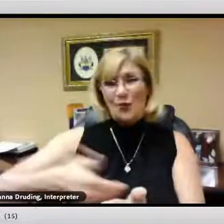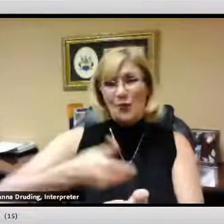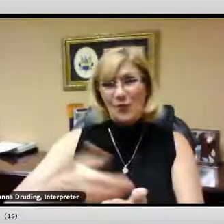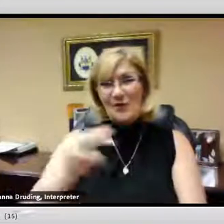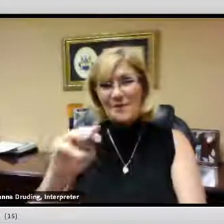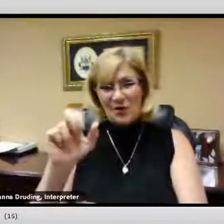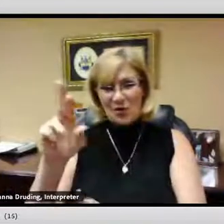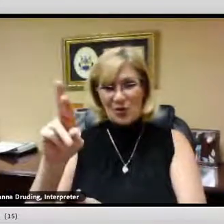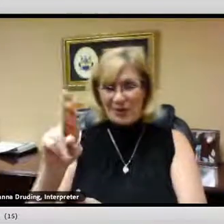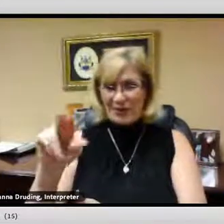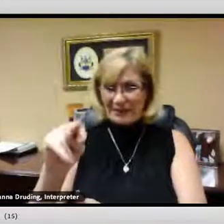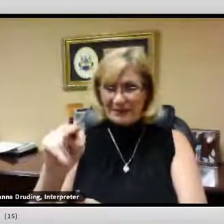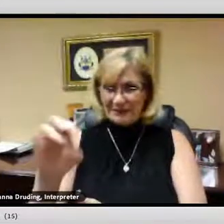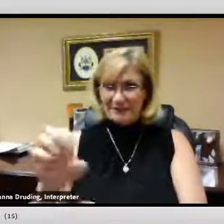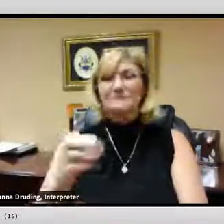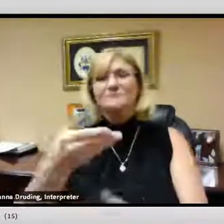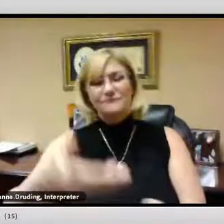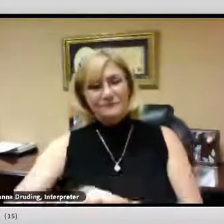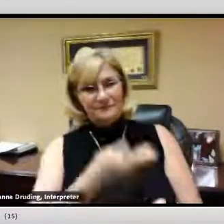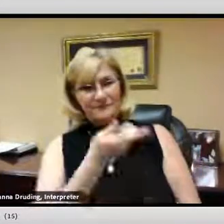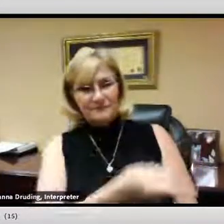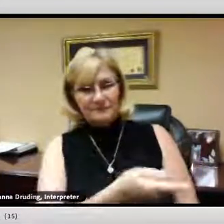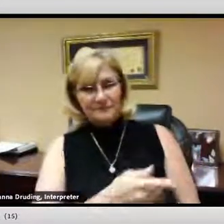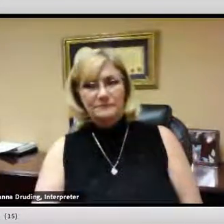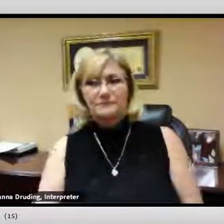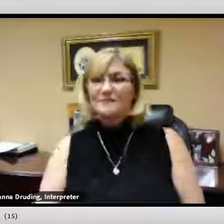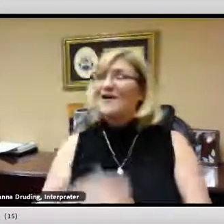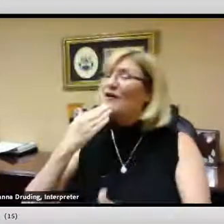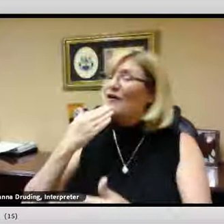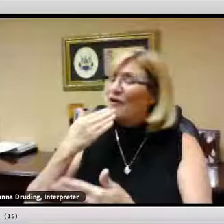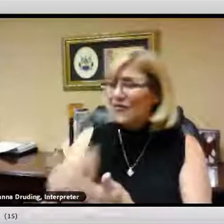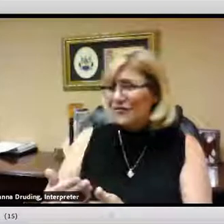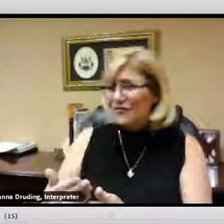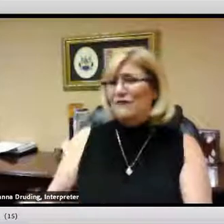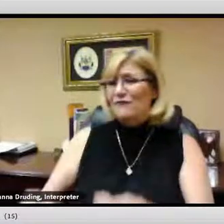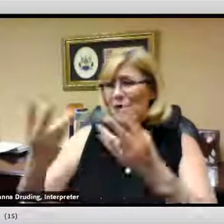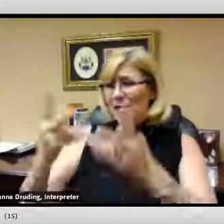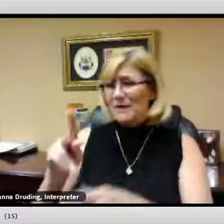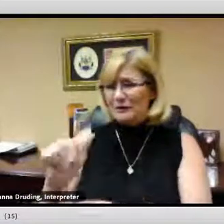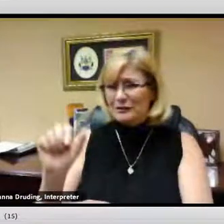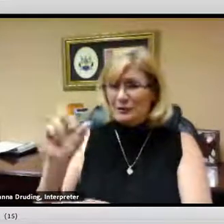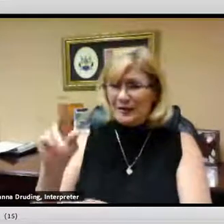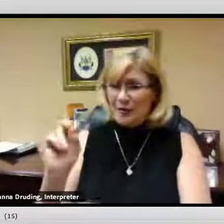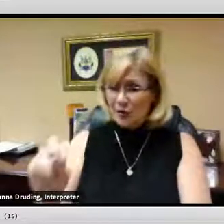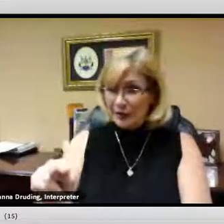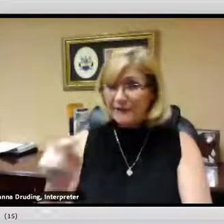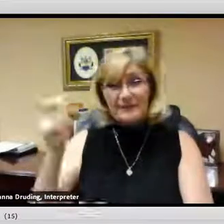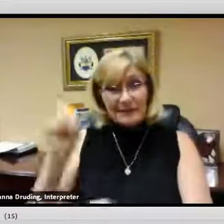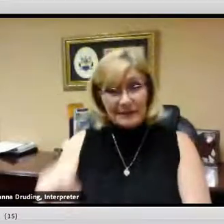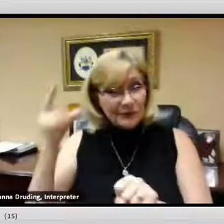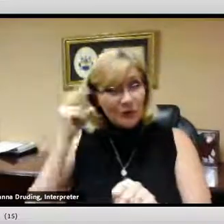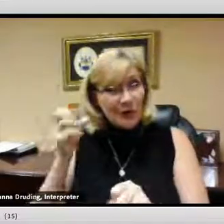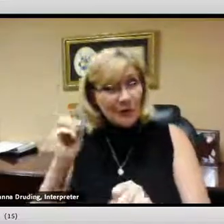webinar this morning. Maureen? Thanks very much, Aaron. Can you hear me okay?